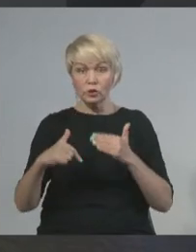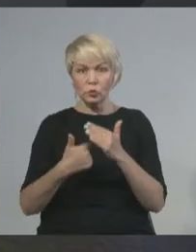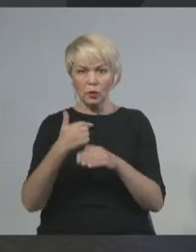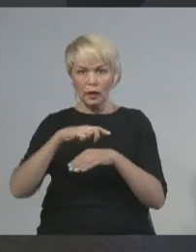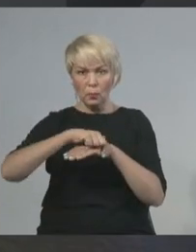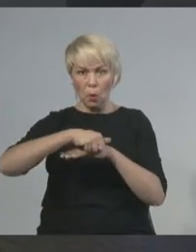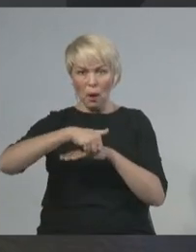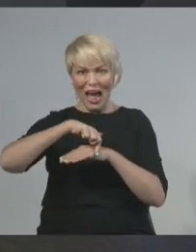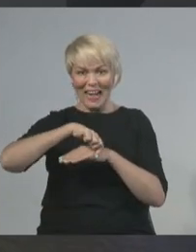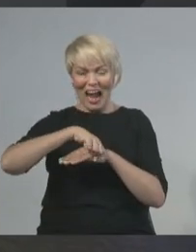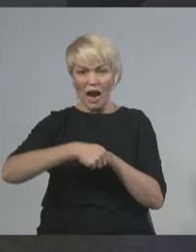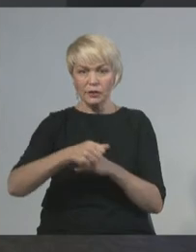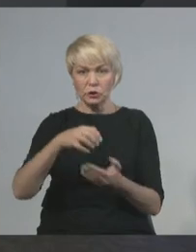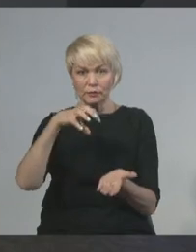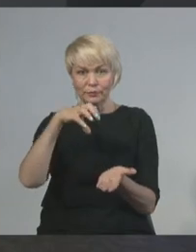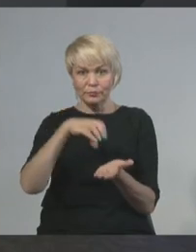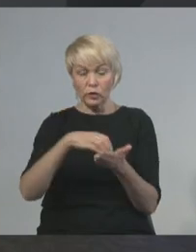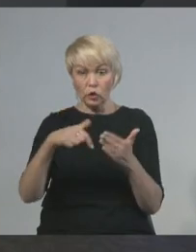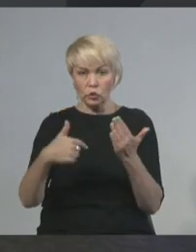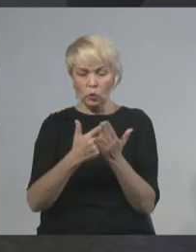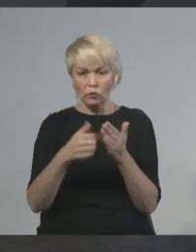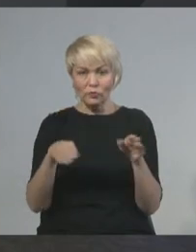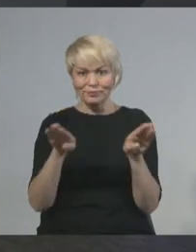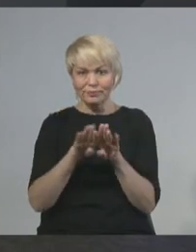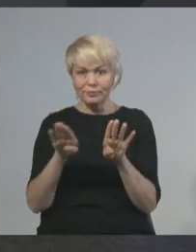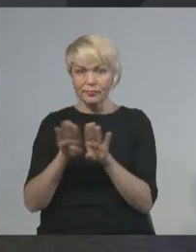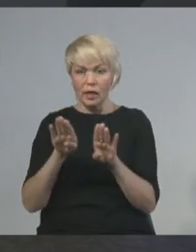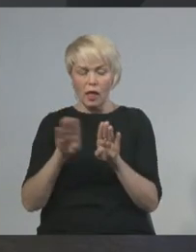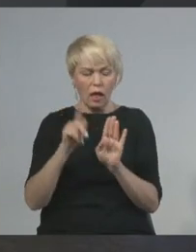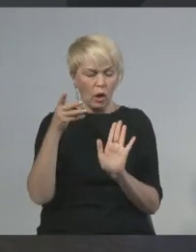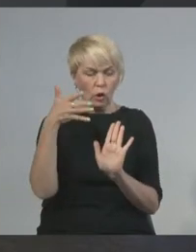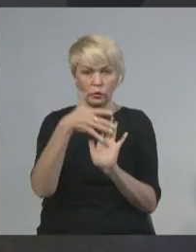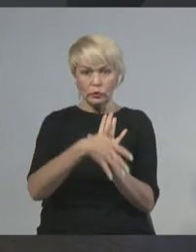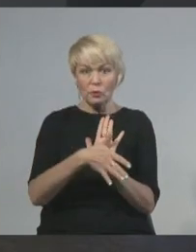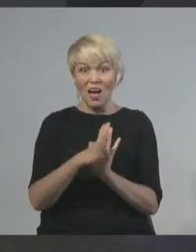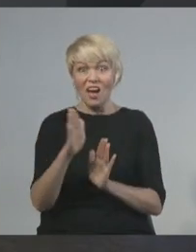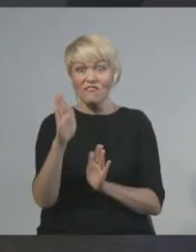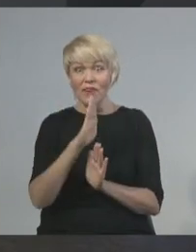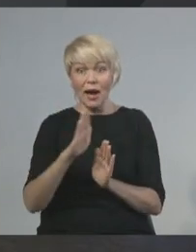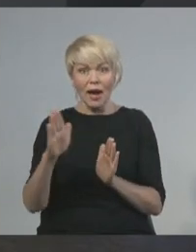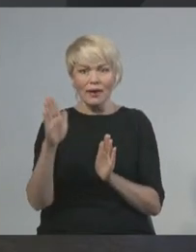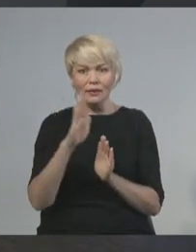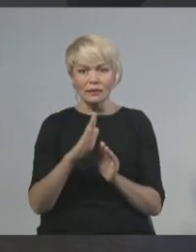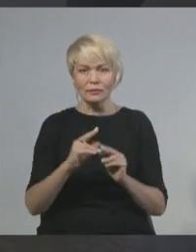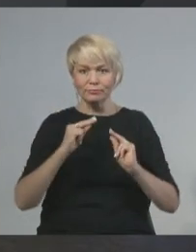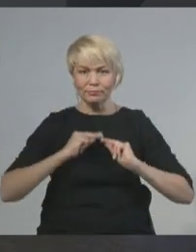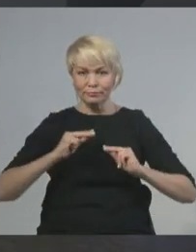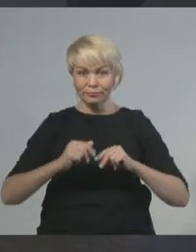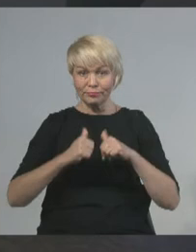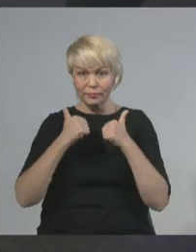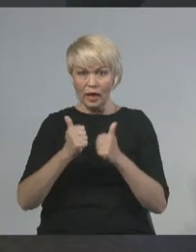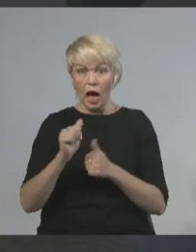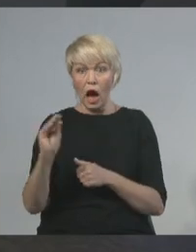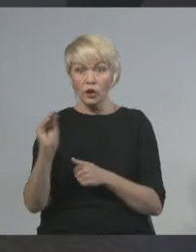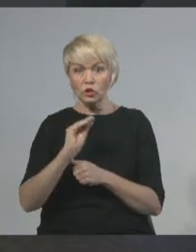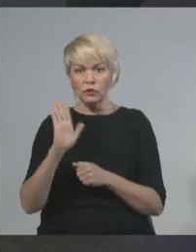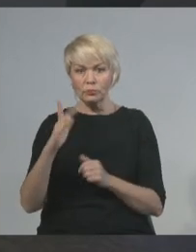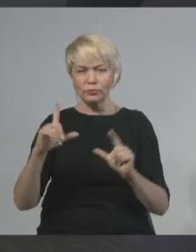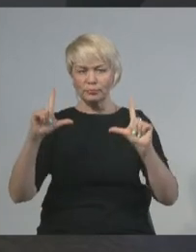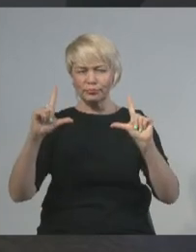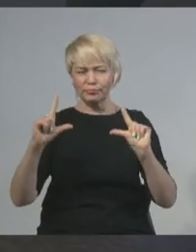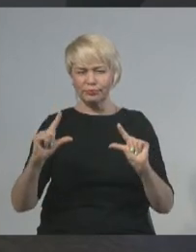and you know now again they have the uh orange zone and you understand that